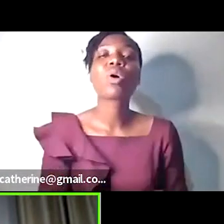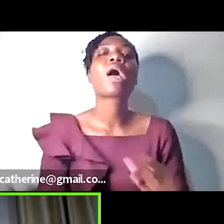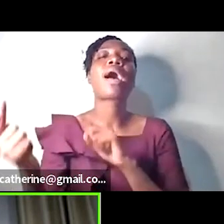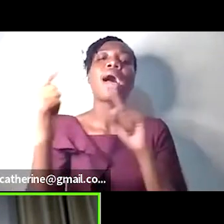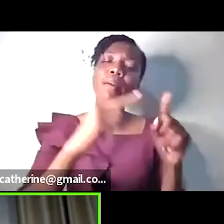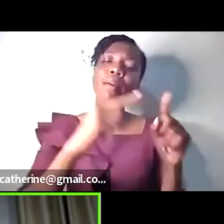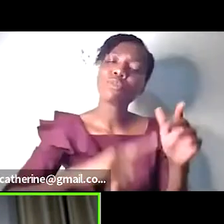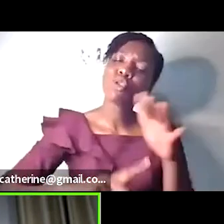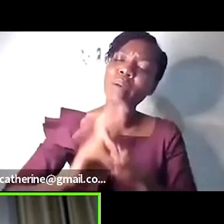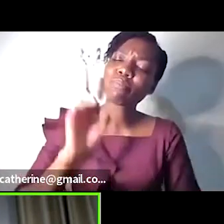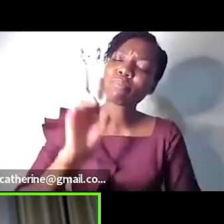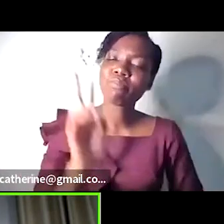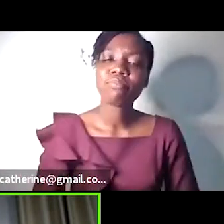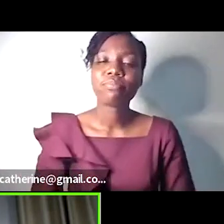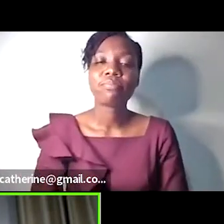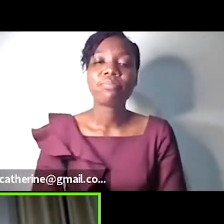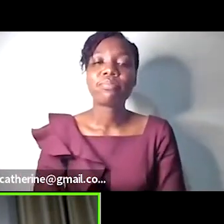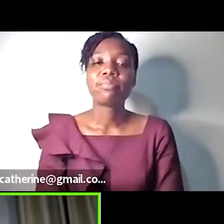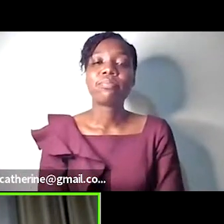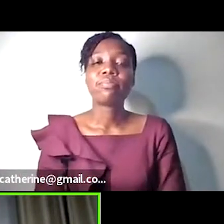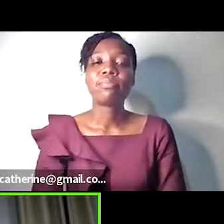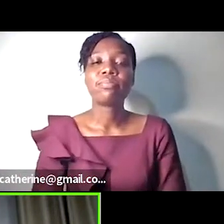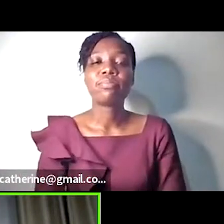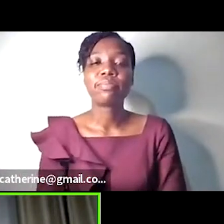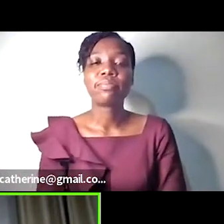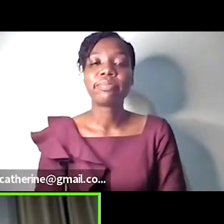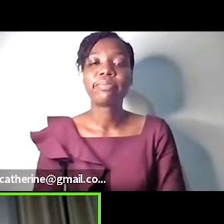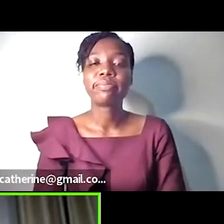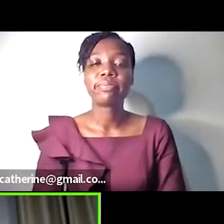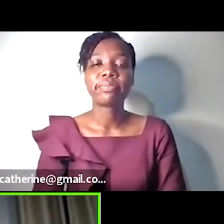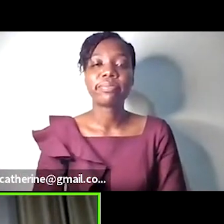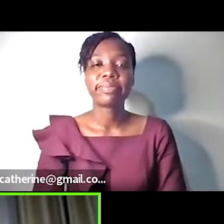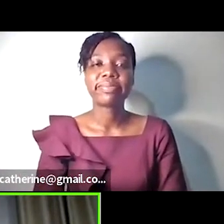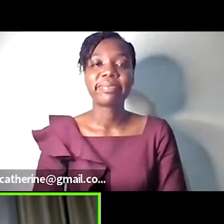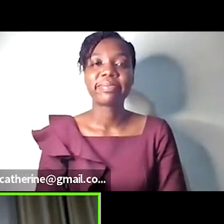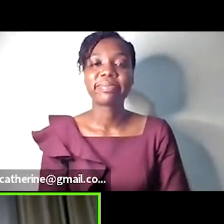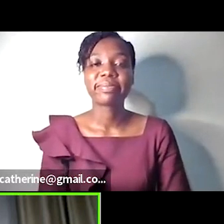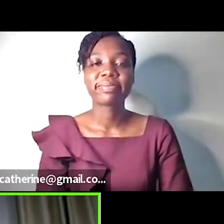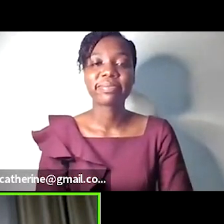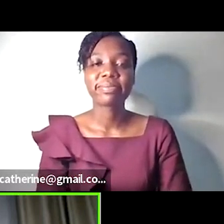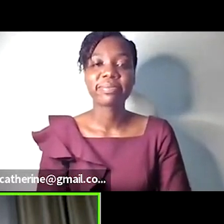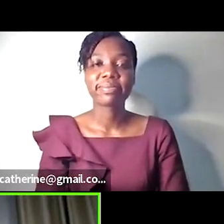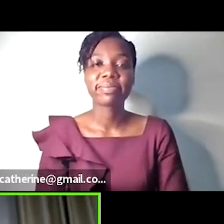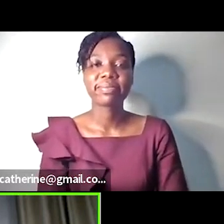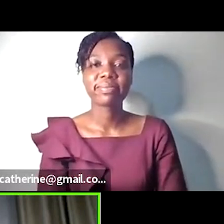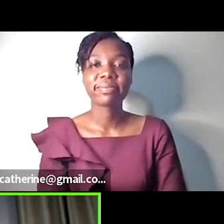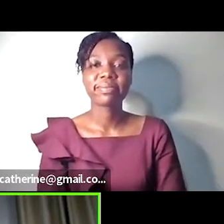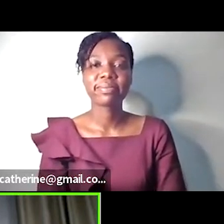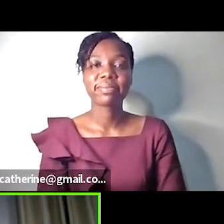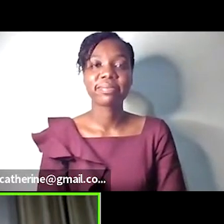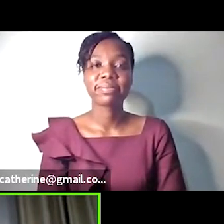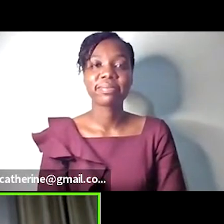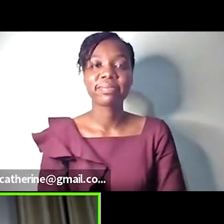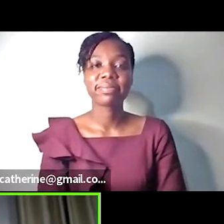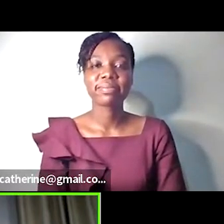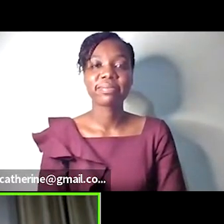not as a smart person, not as a very beautiful person, but show up with beauty and brains.